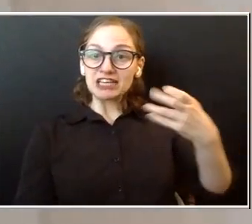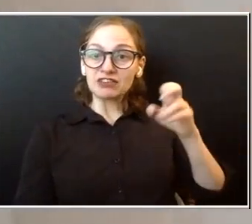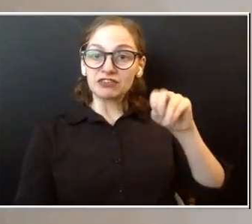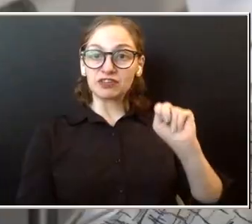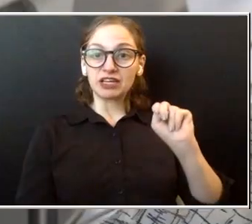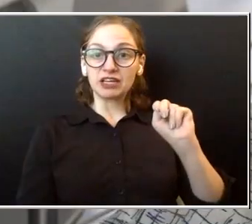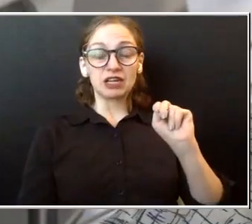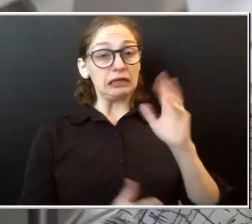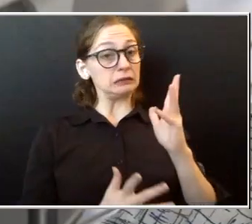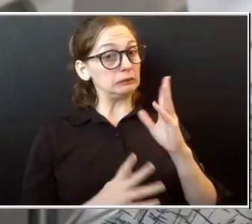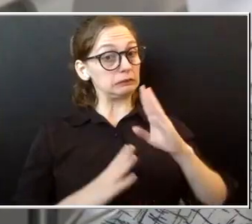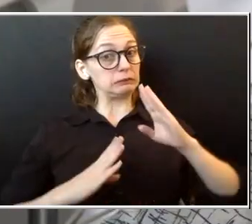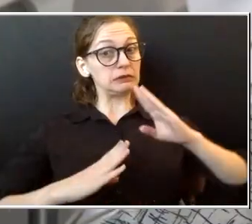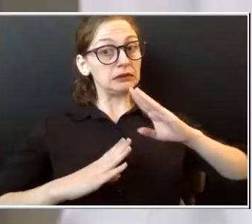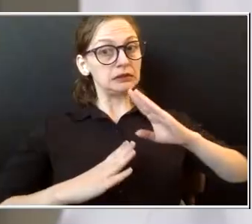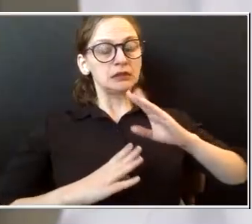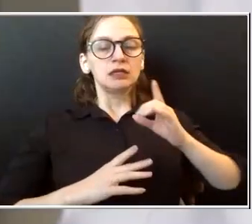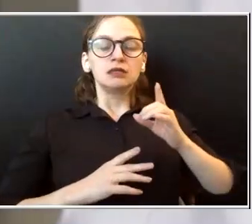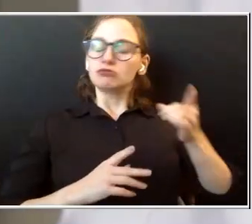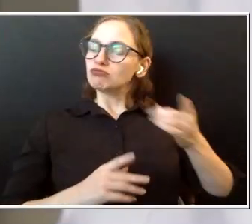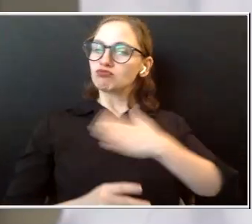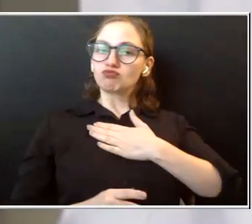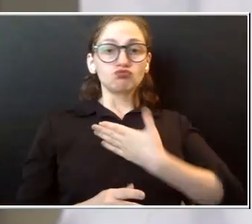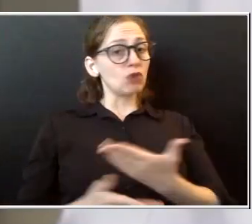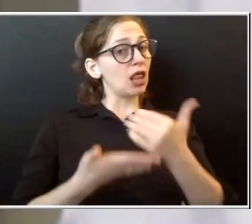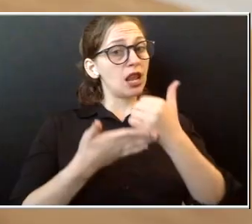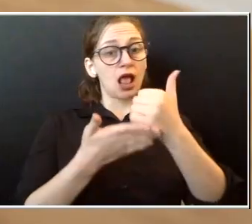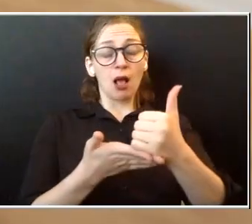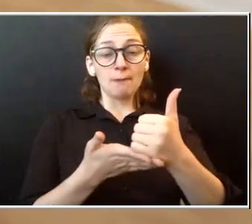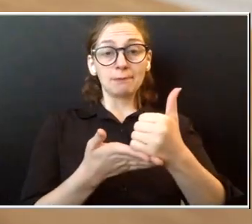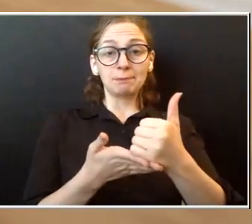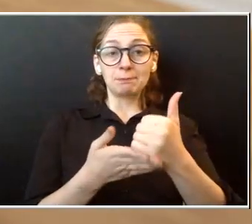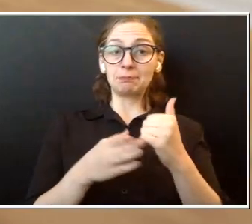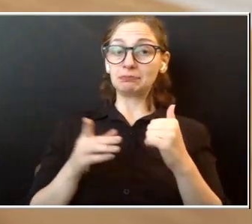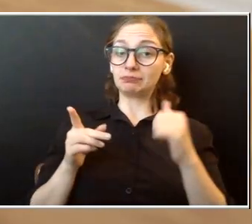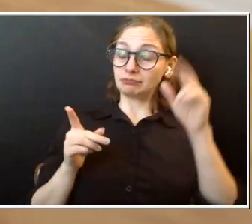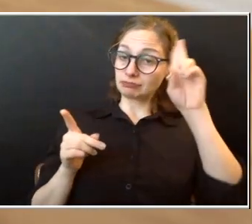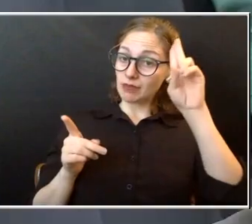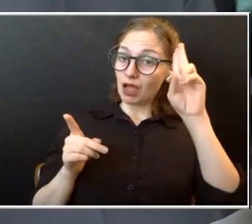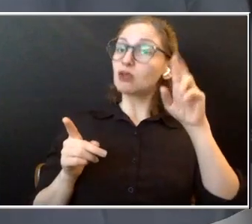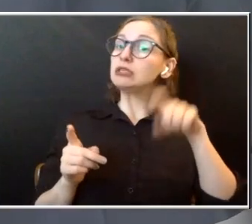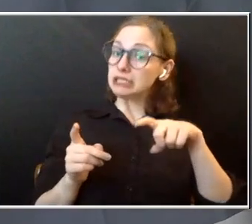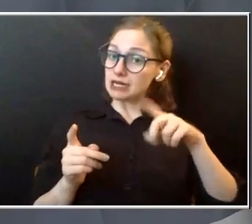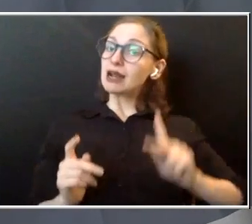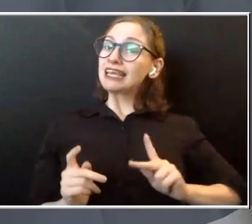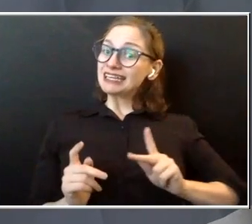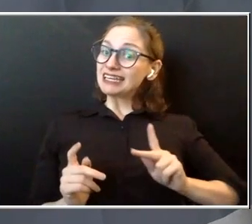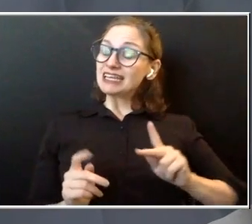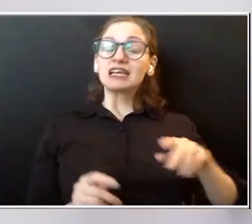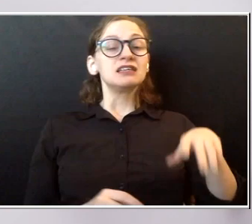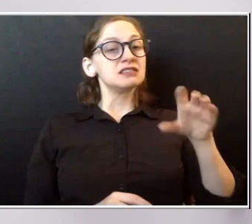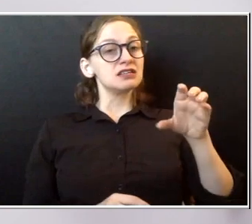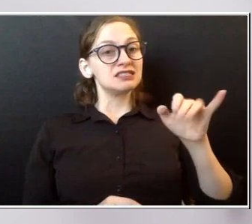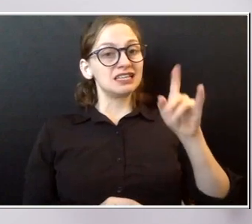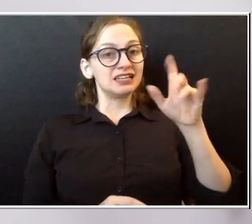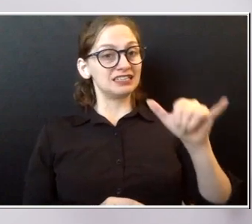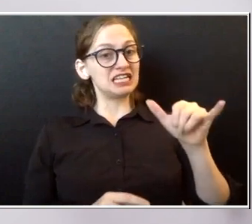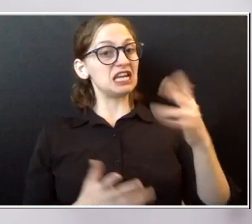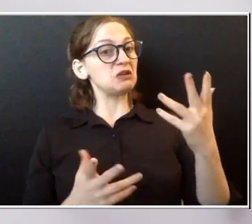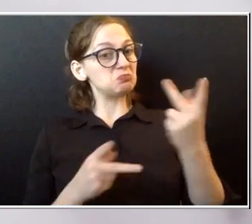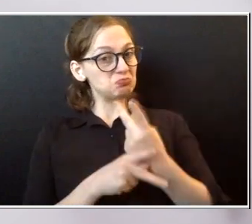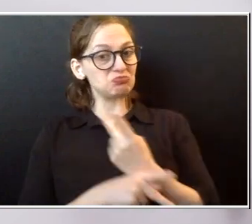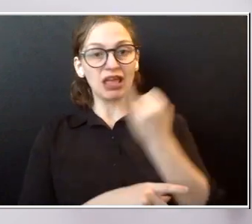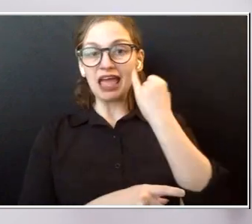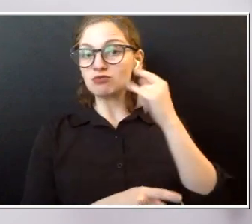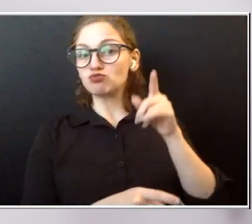she could. He needed a kidney. Cindy looked into whether she might be a match. So you all set? I am. Okay. As soon